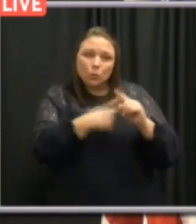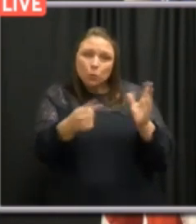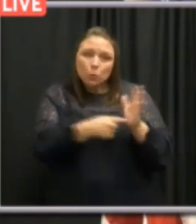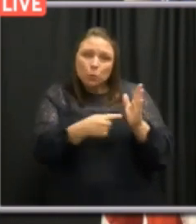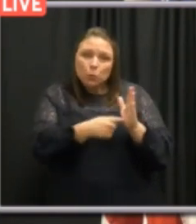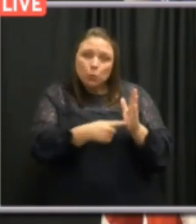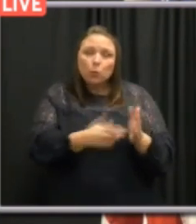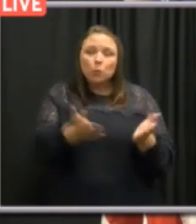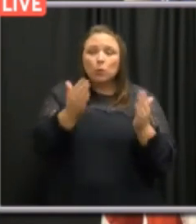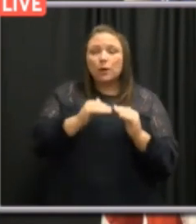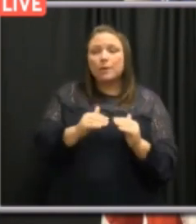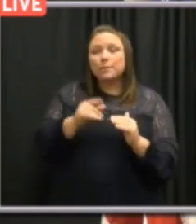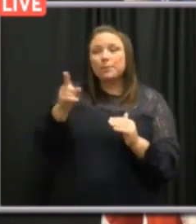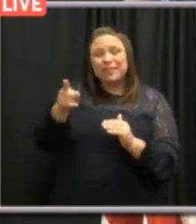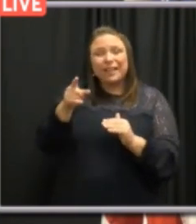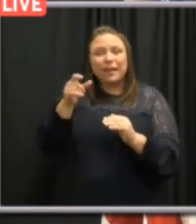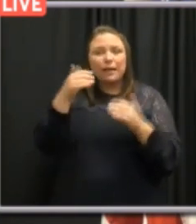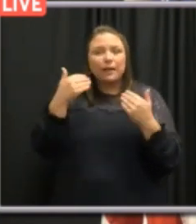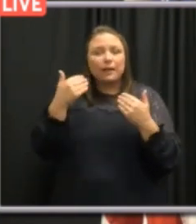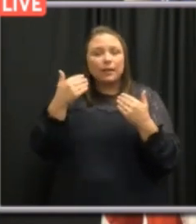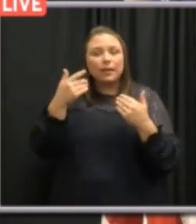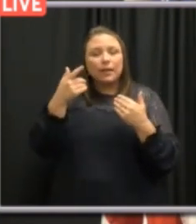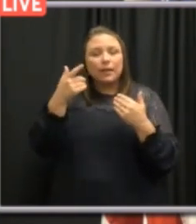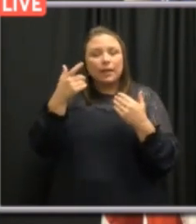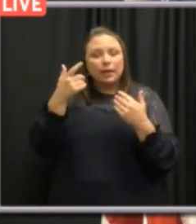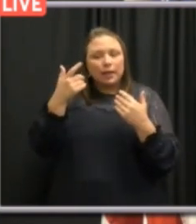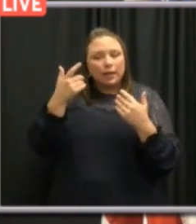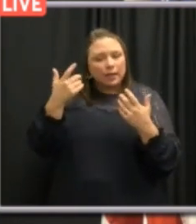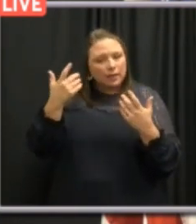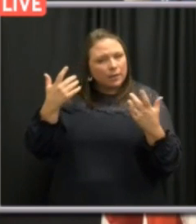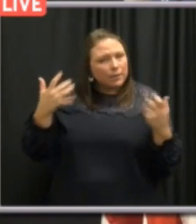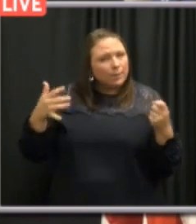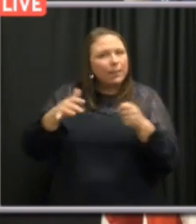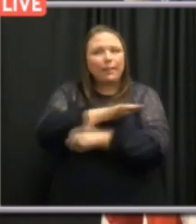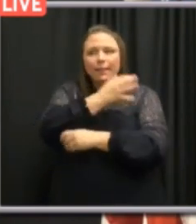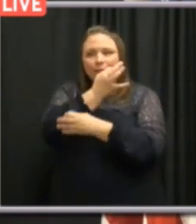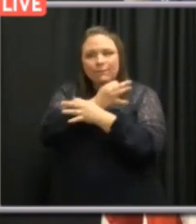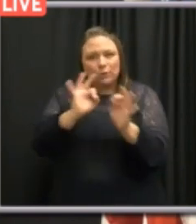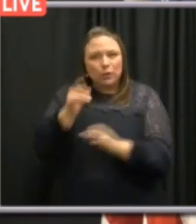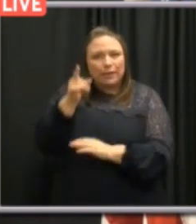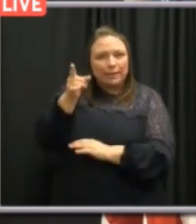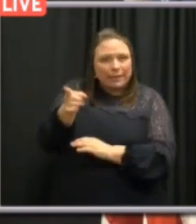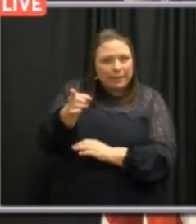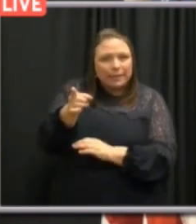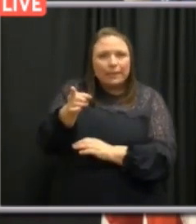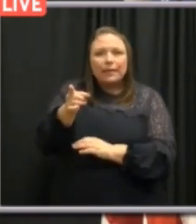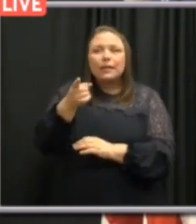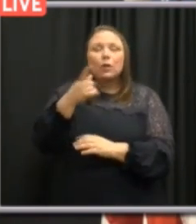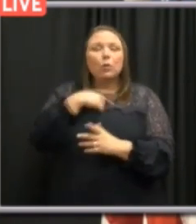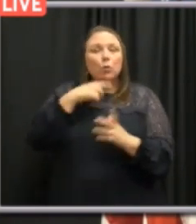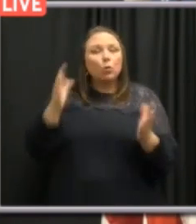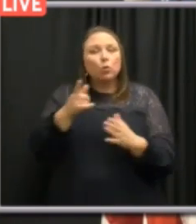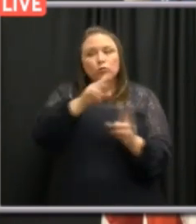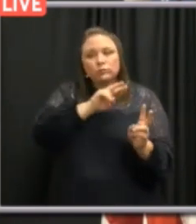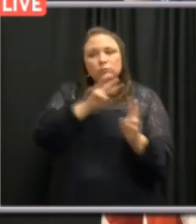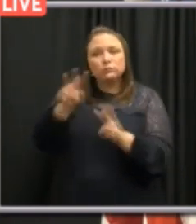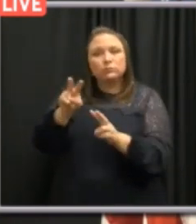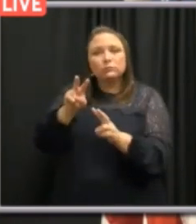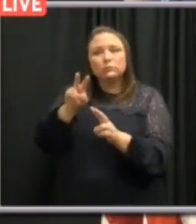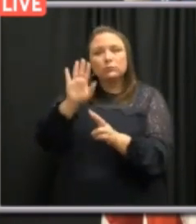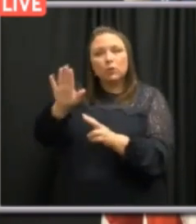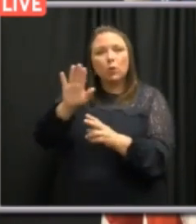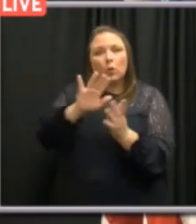due. The Financial Empowerment Center is completely free of charge, and we encourage folks to visit the Financial Empowerment